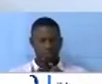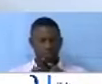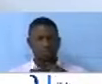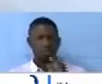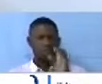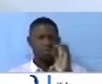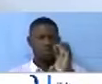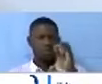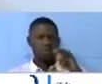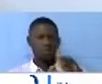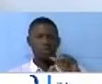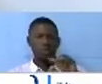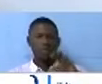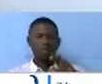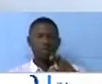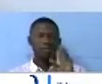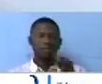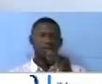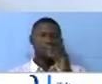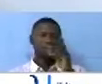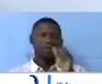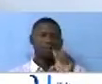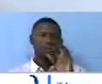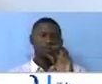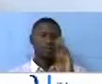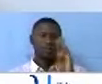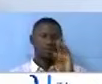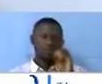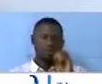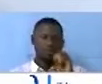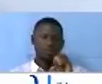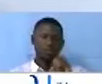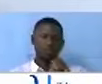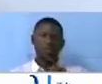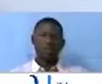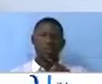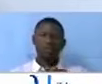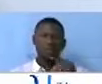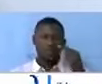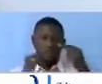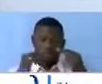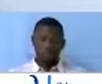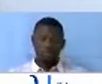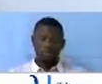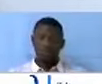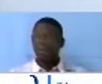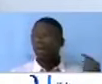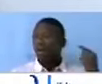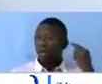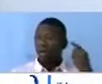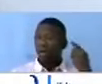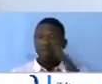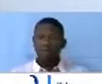Tell us about Omar Dabo. Now, in the case of Omar Dabo, like the testimony I've had from Omar Dabo,